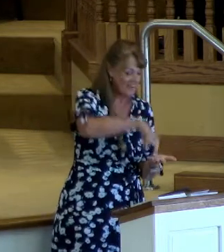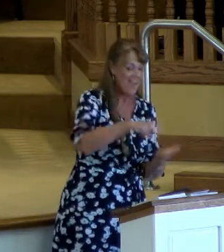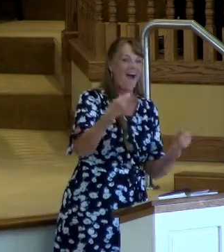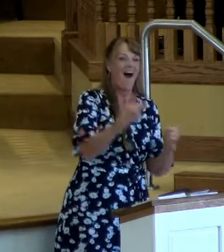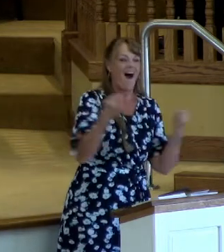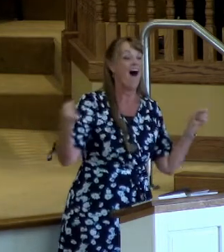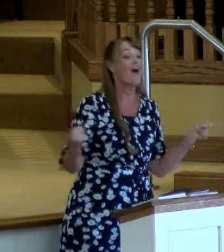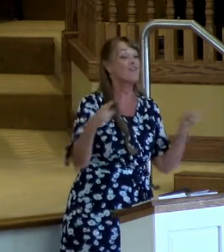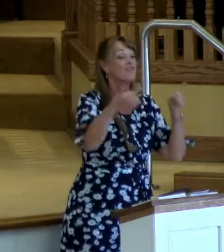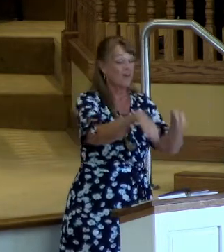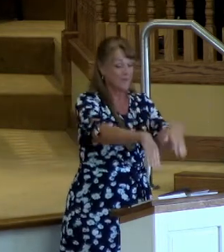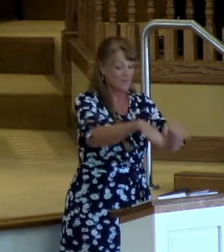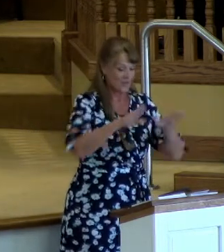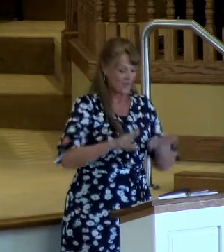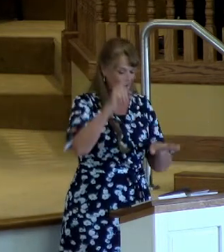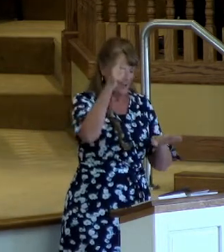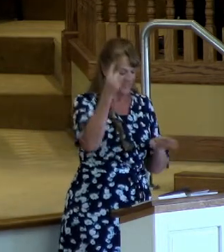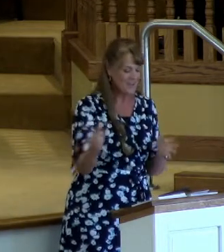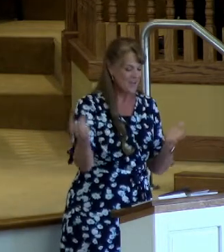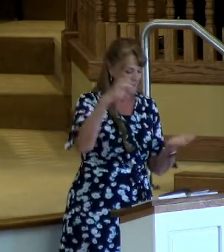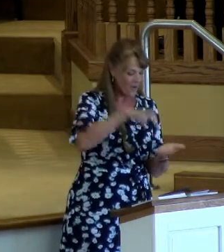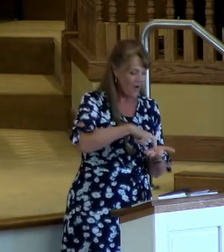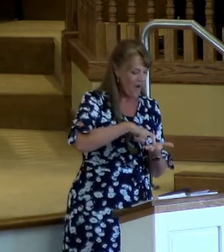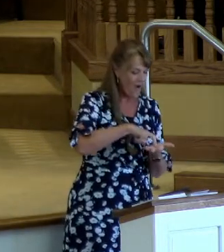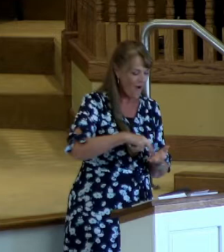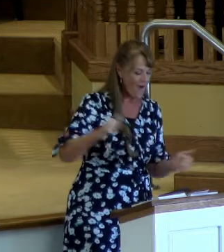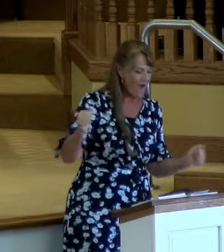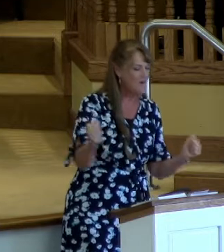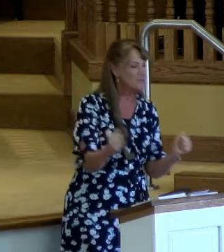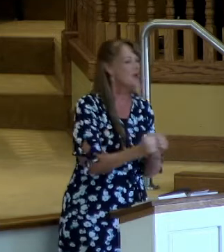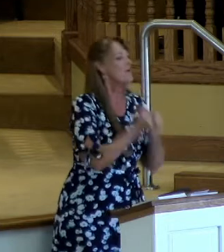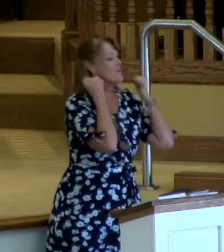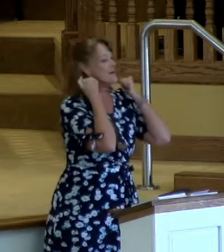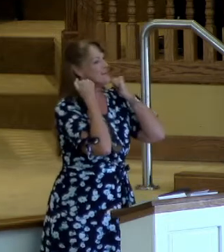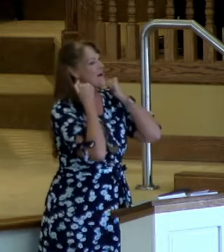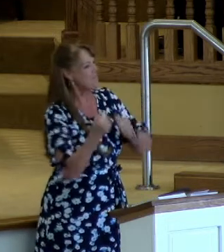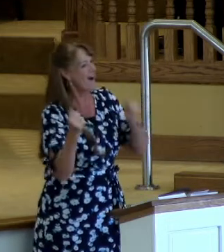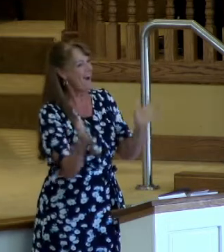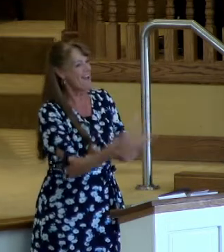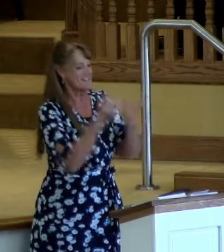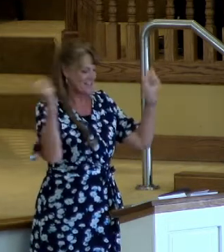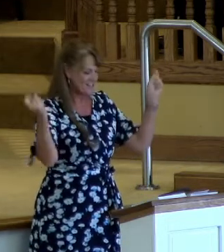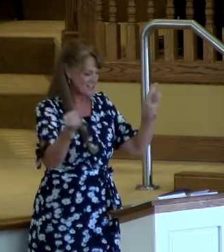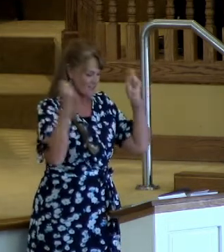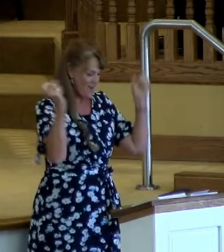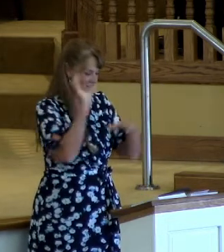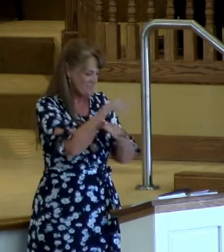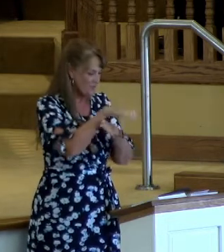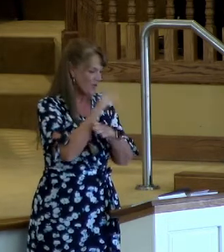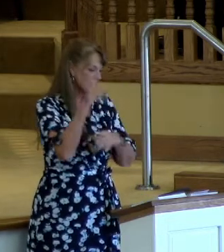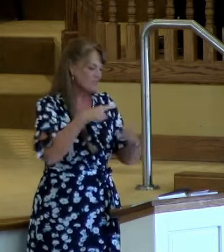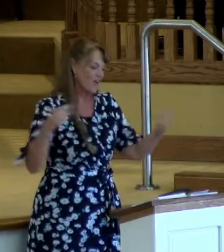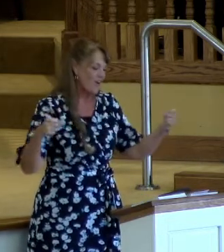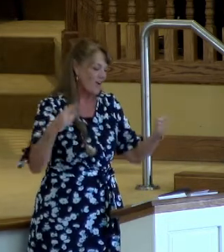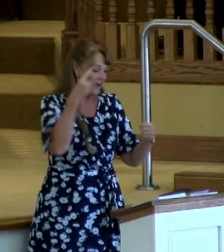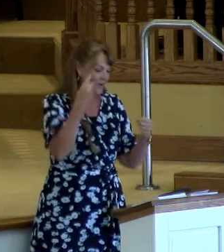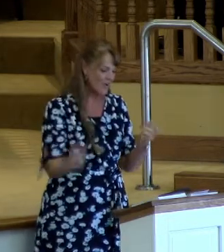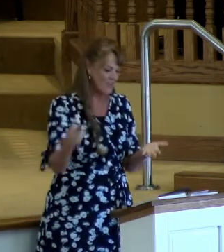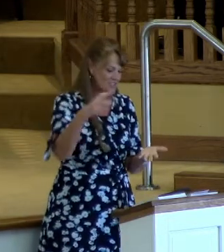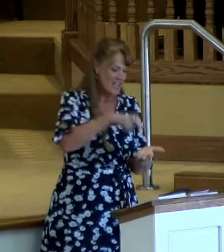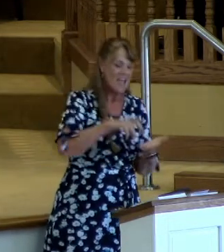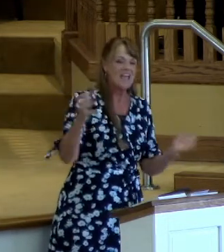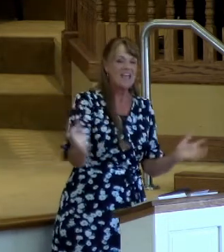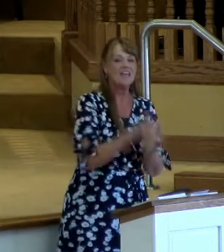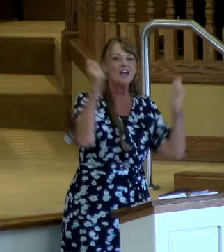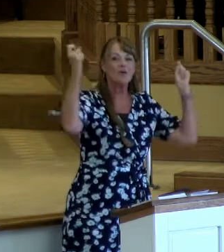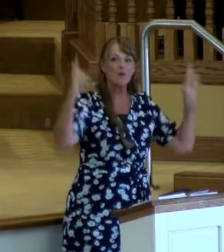All right, and up from the grave he arose, with the mighty triumph for his